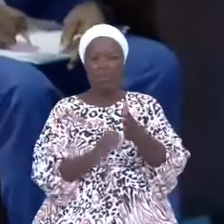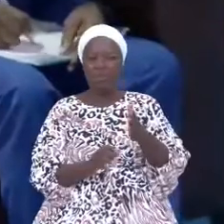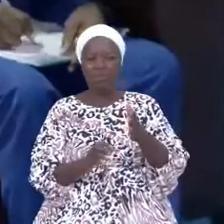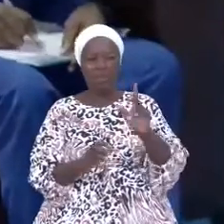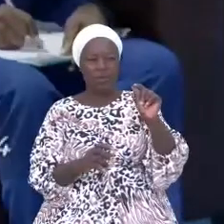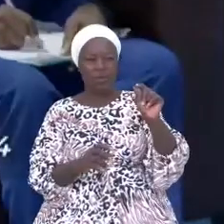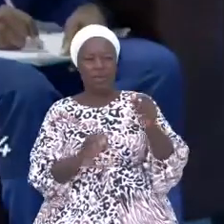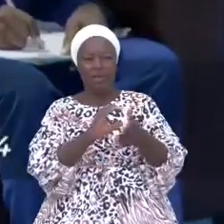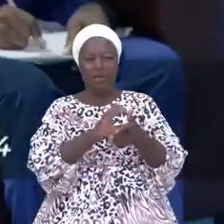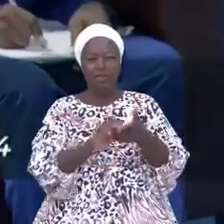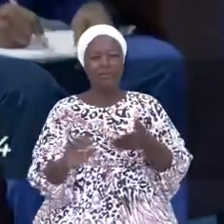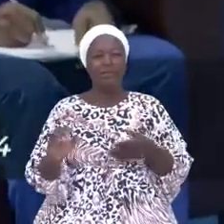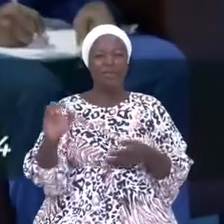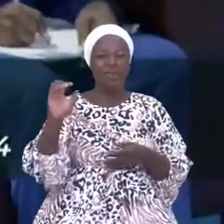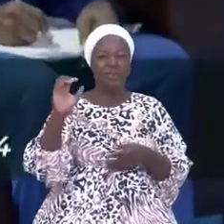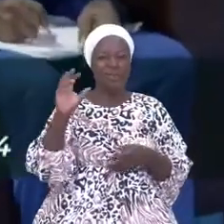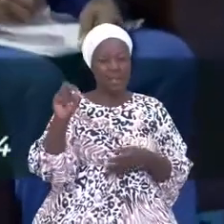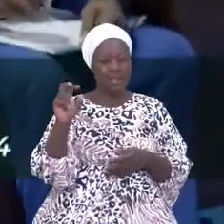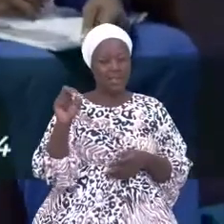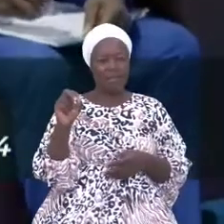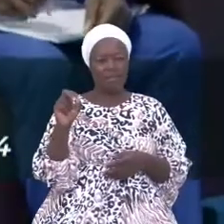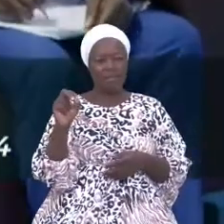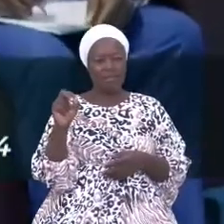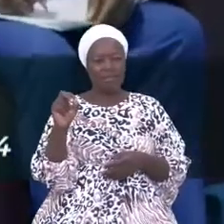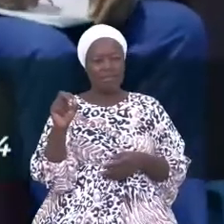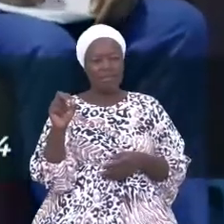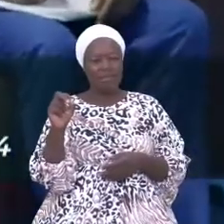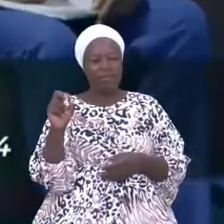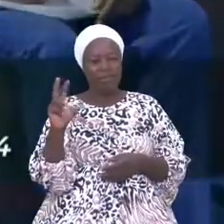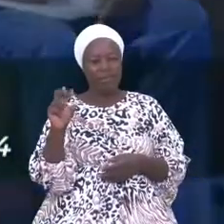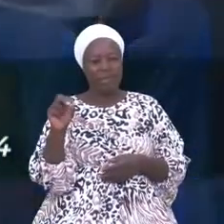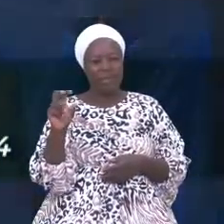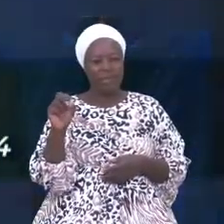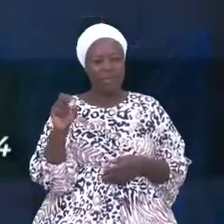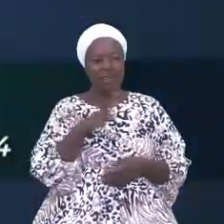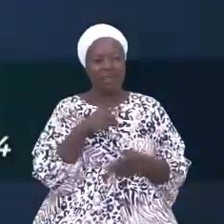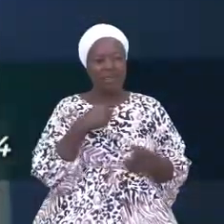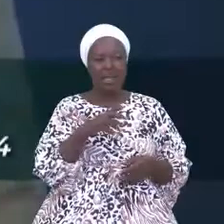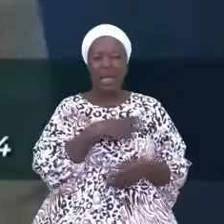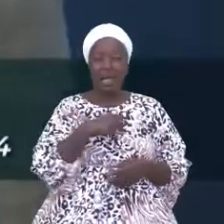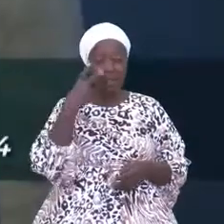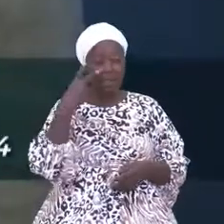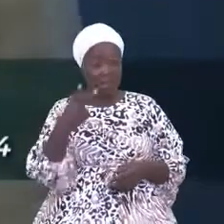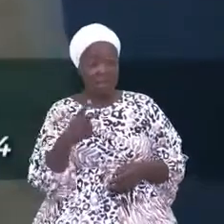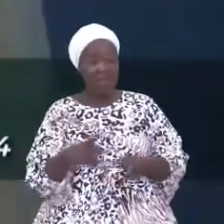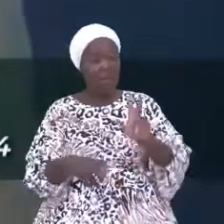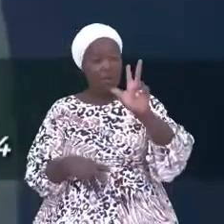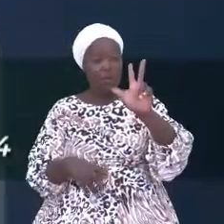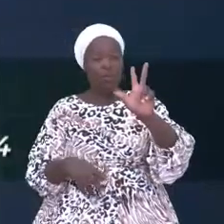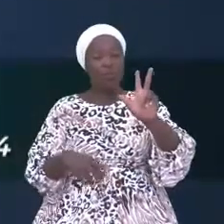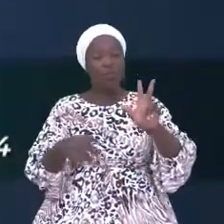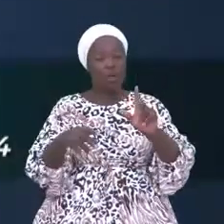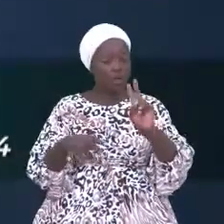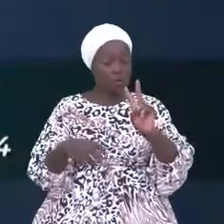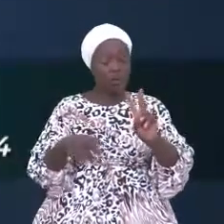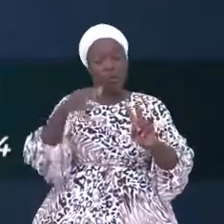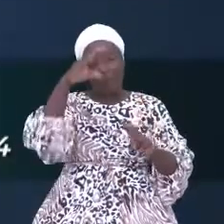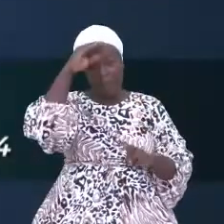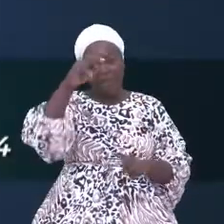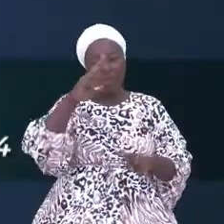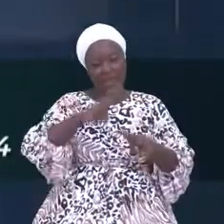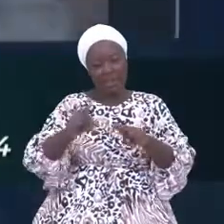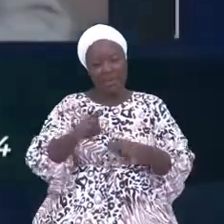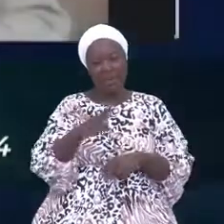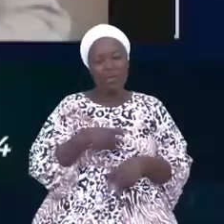In Matthew chapter 20, verse 30, it says, "And behold, two men sitting by the